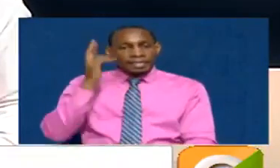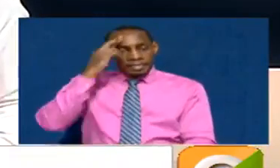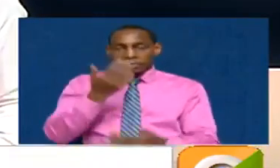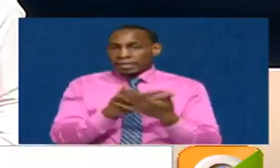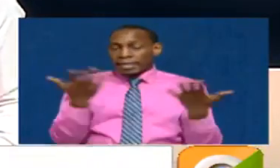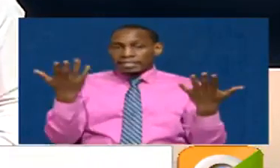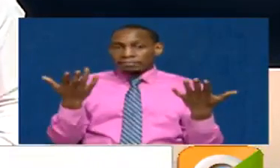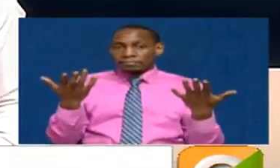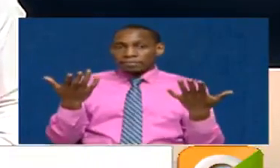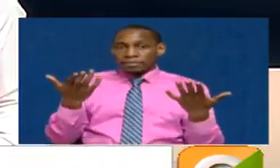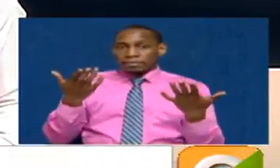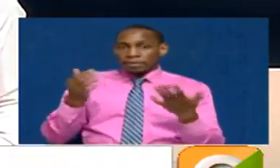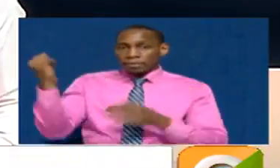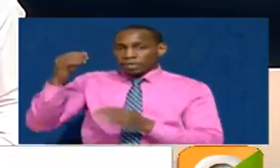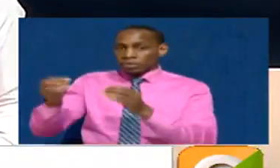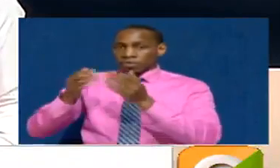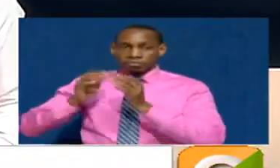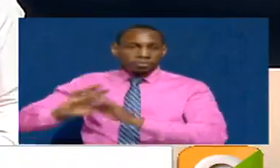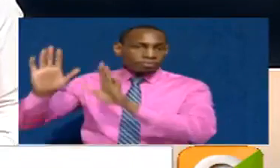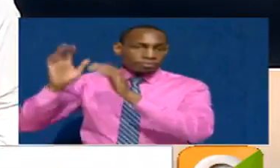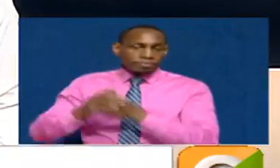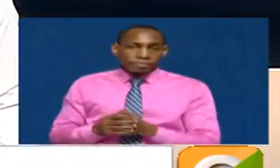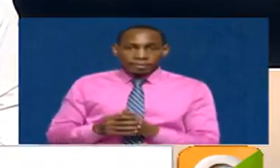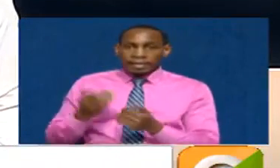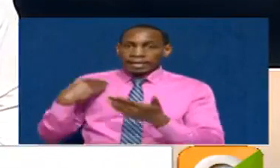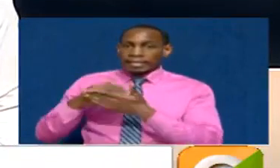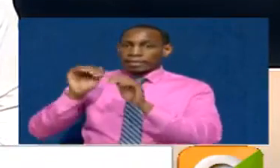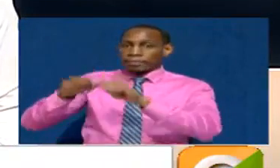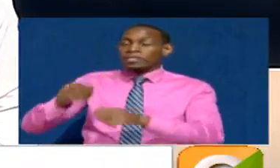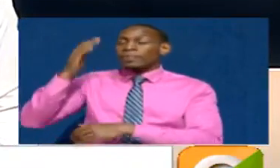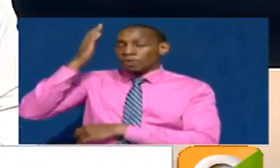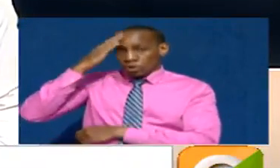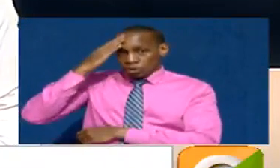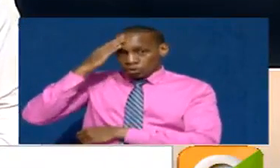reason, and forget this political party thing until we are able to figure